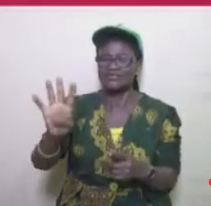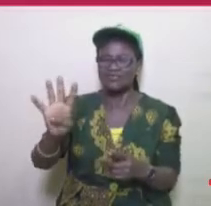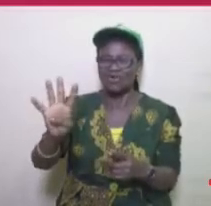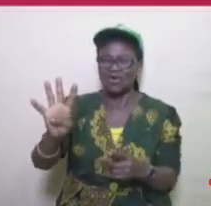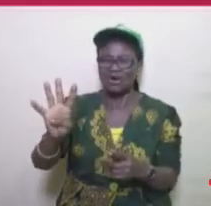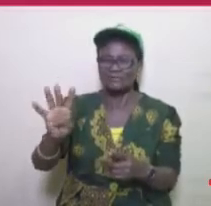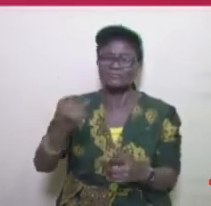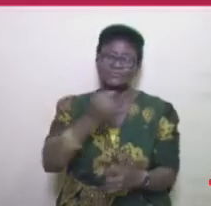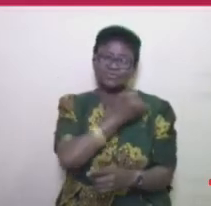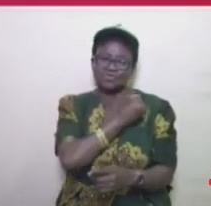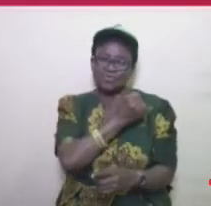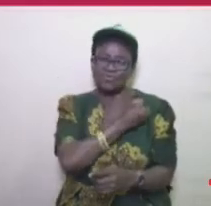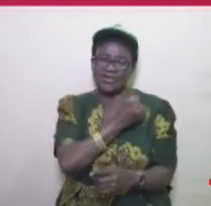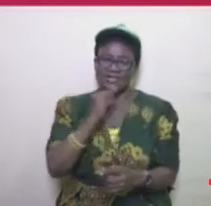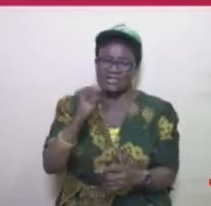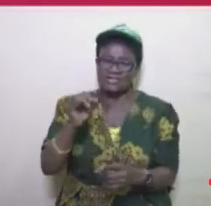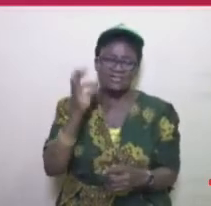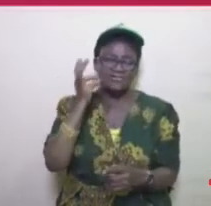Joseph is